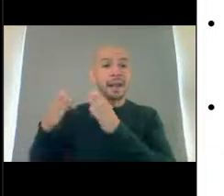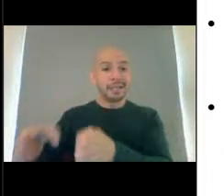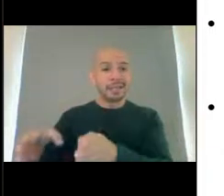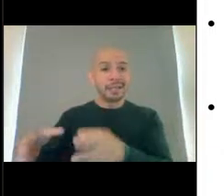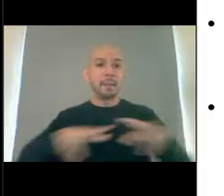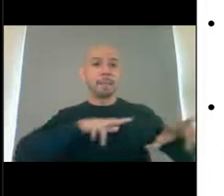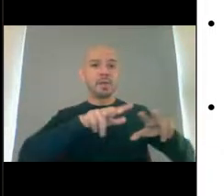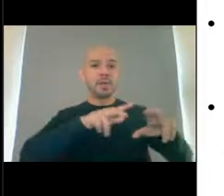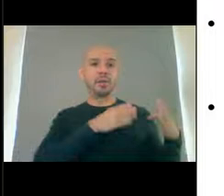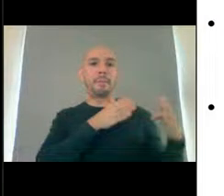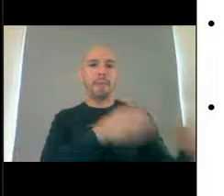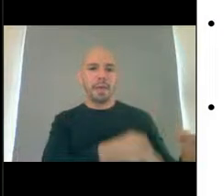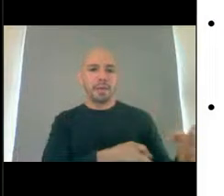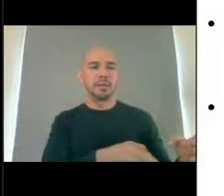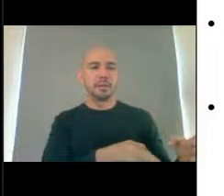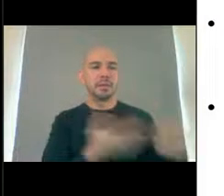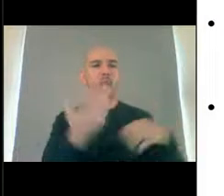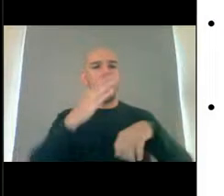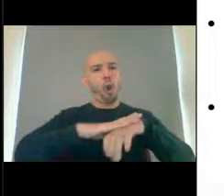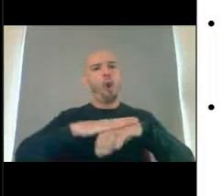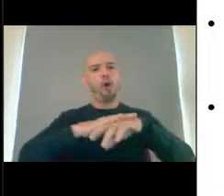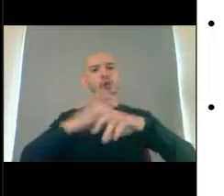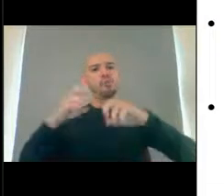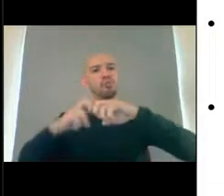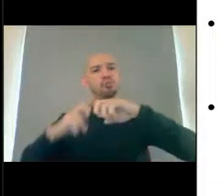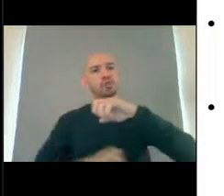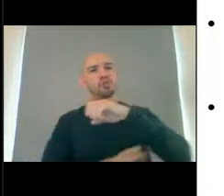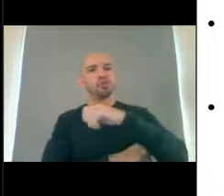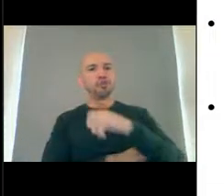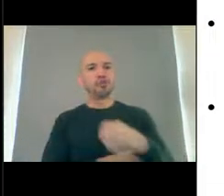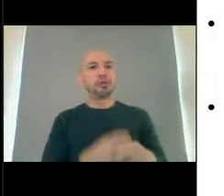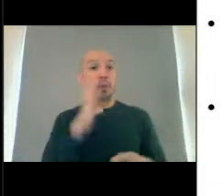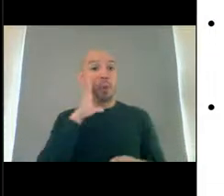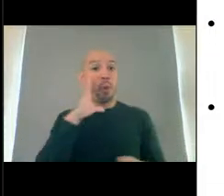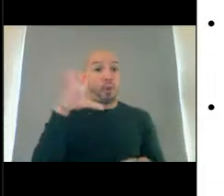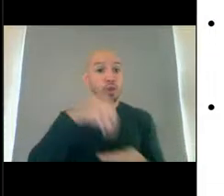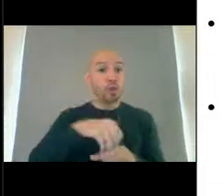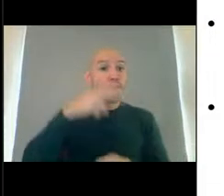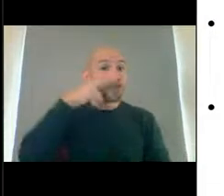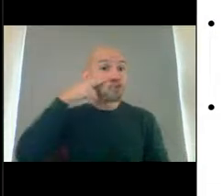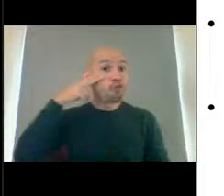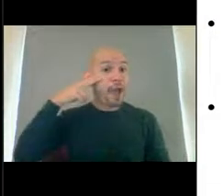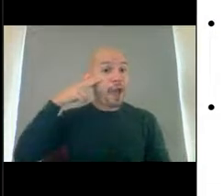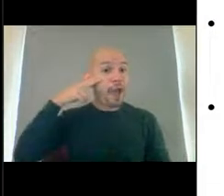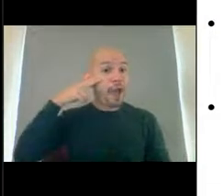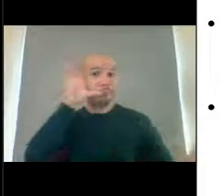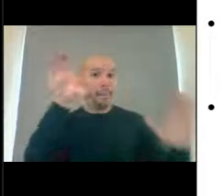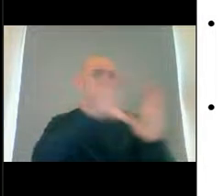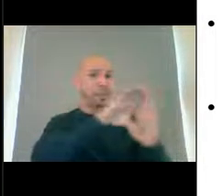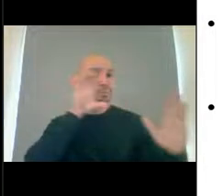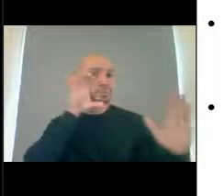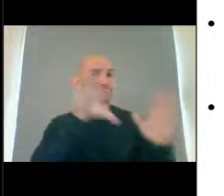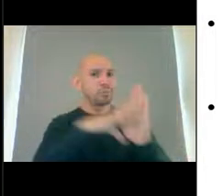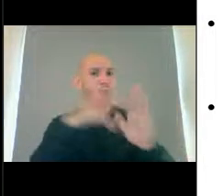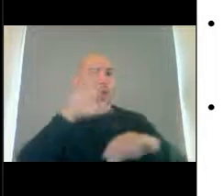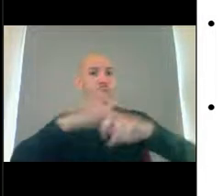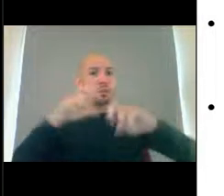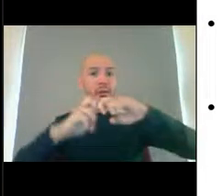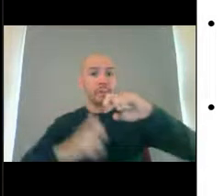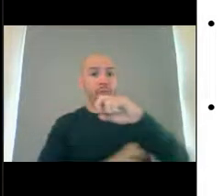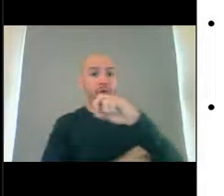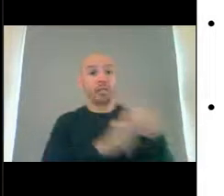on the uh on the new bridge it'll include a tribal motif on the bridge rail and then in